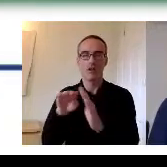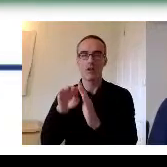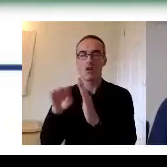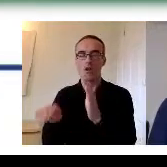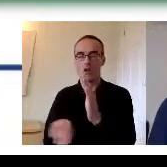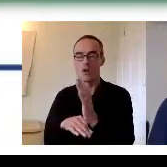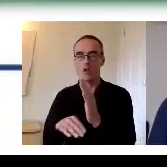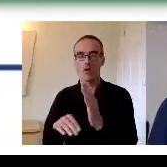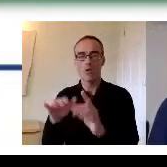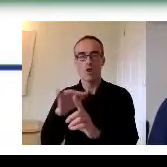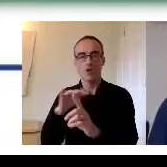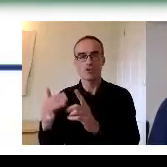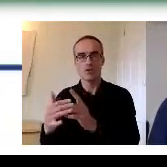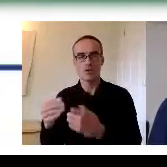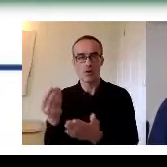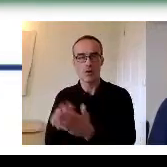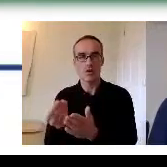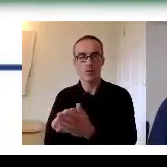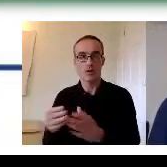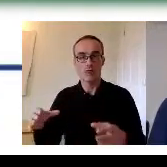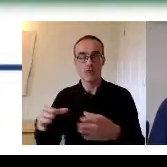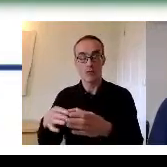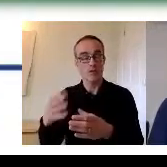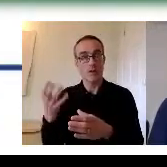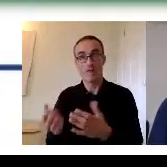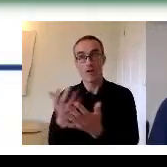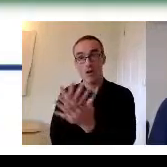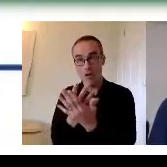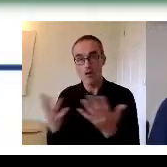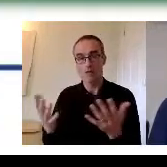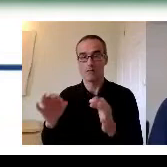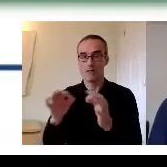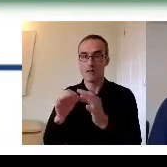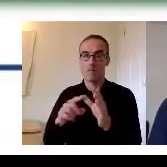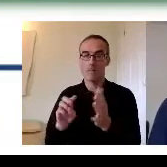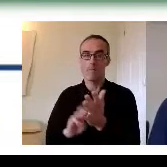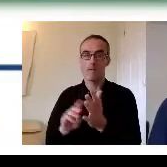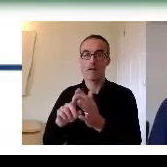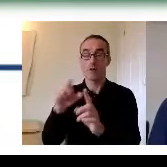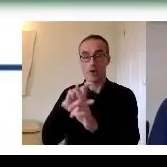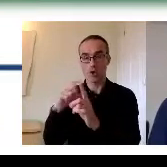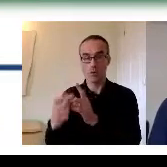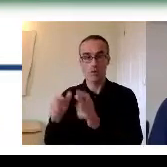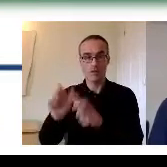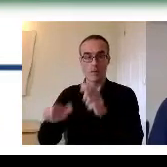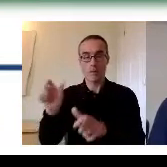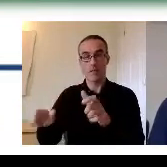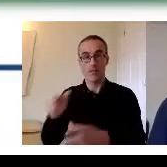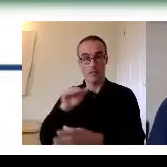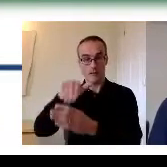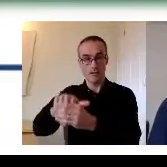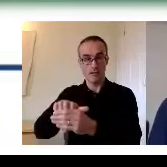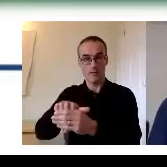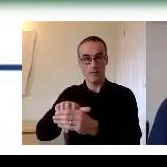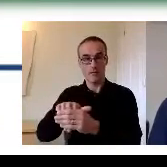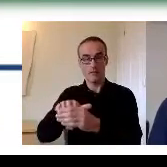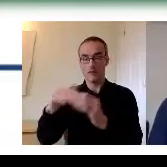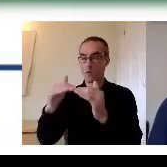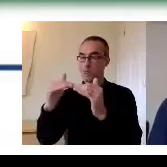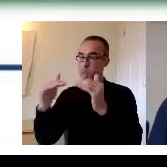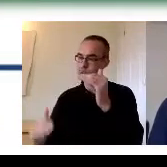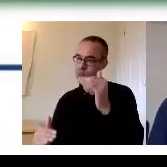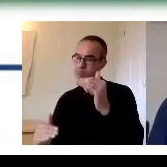groups equally have a high population of people from BAME communities. So that was another disparity that went against them in terms of the